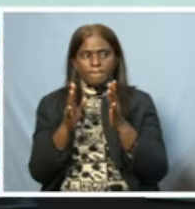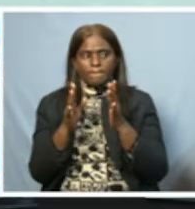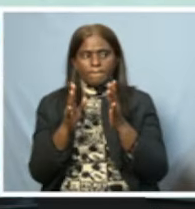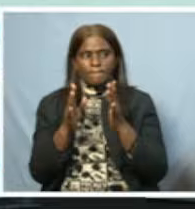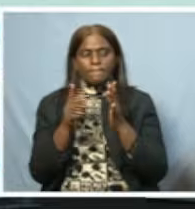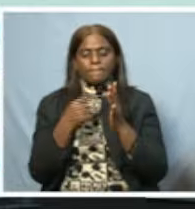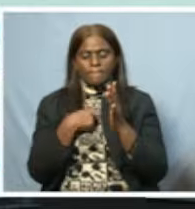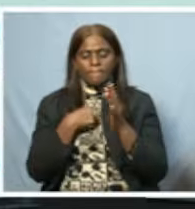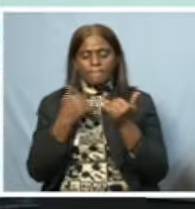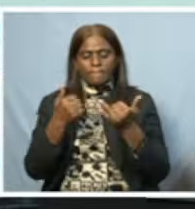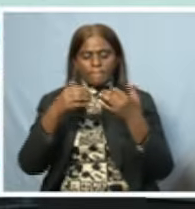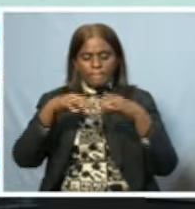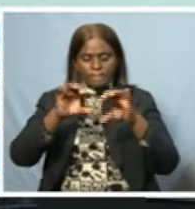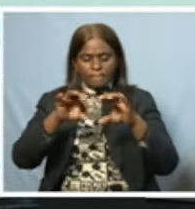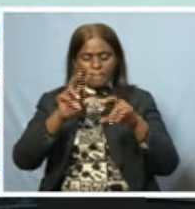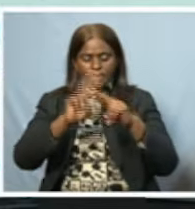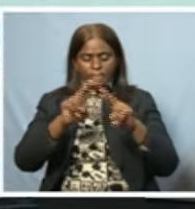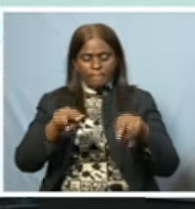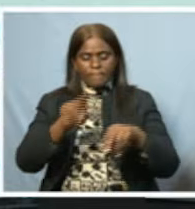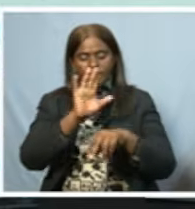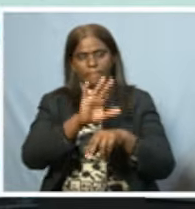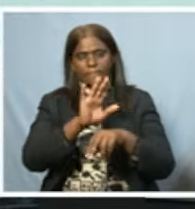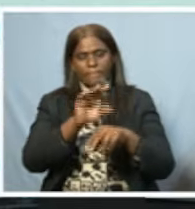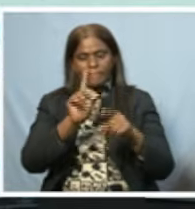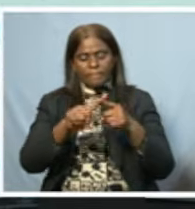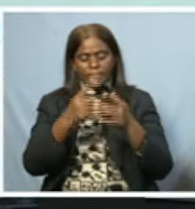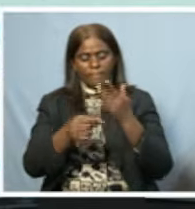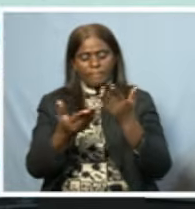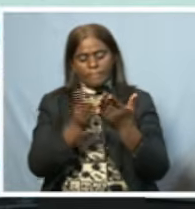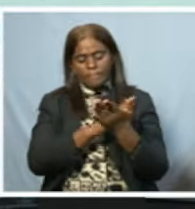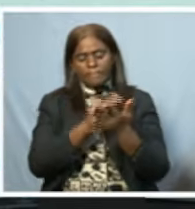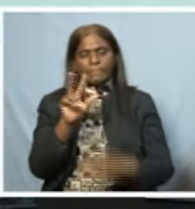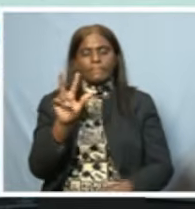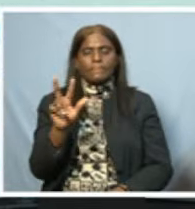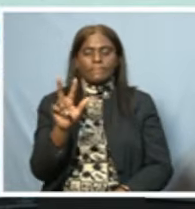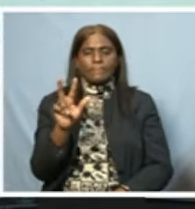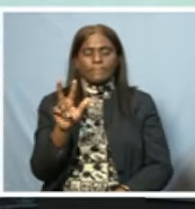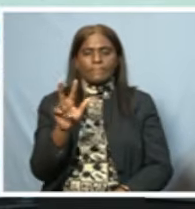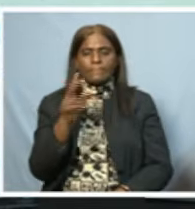Let me proceed, Chair, to page 3.